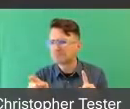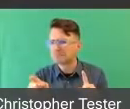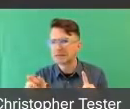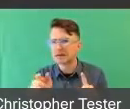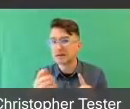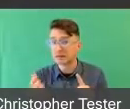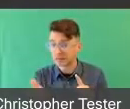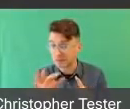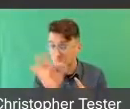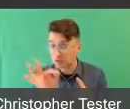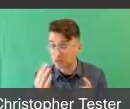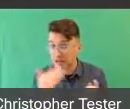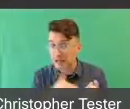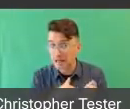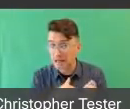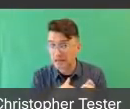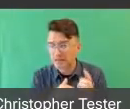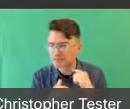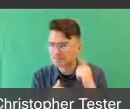Yeah.